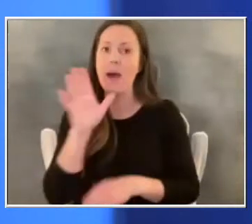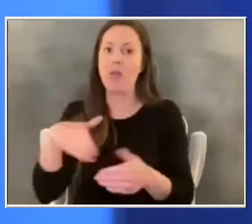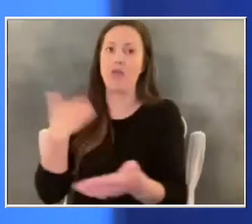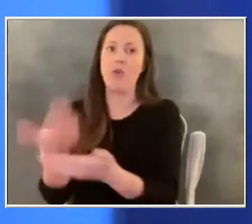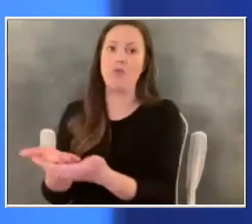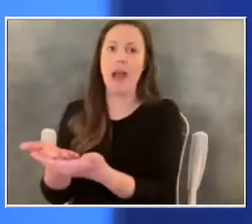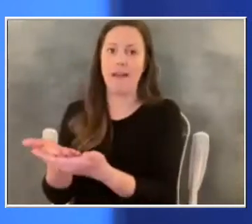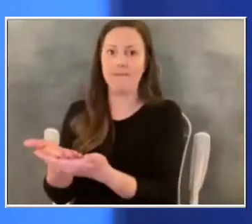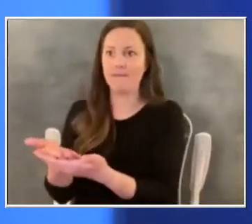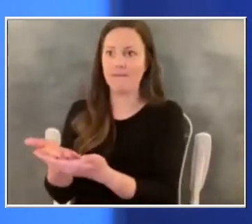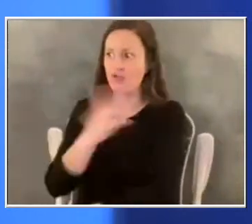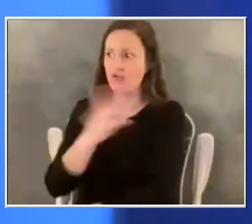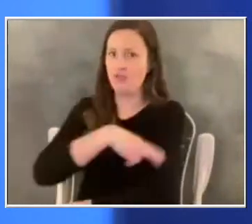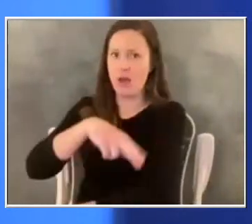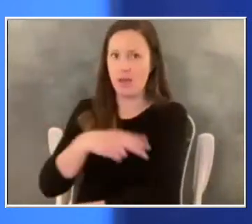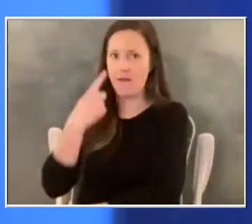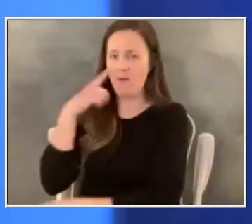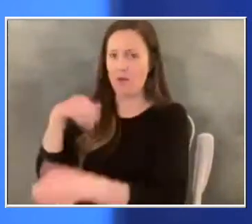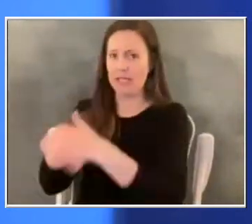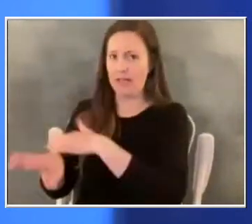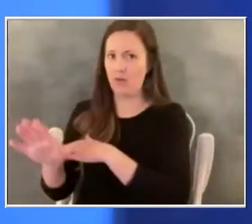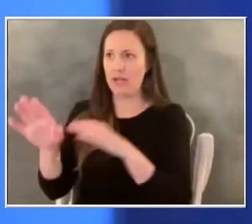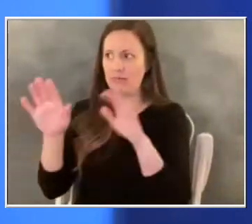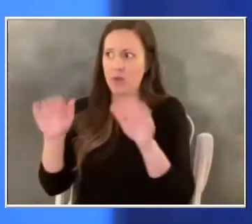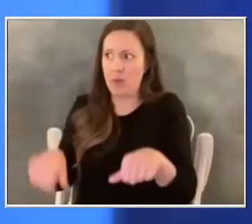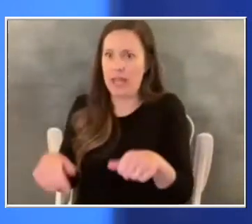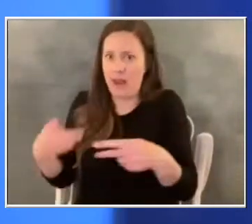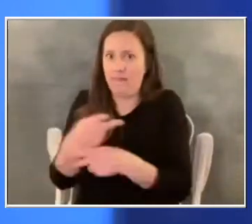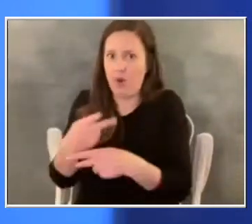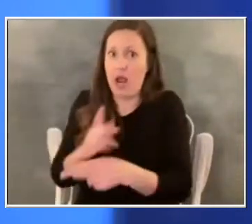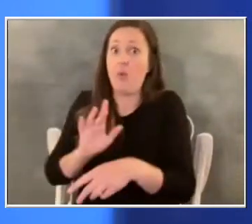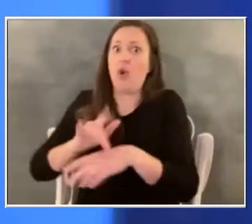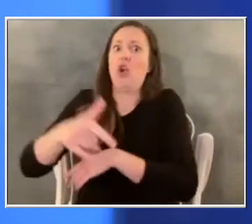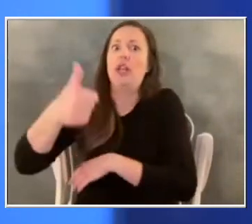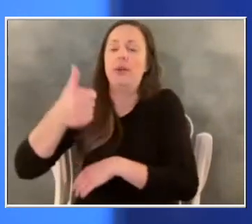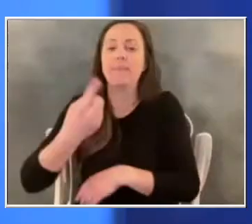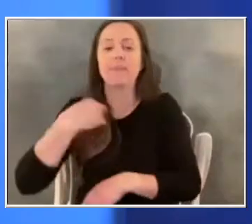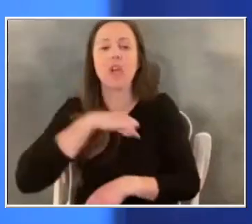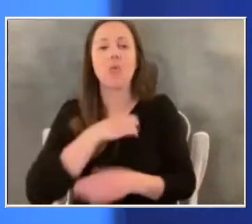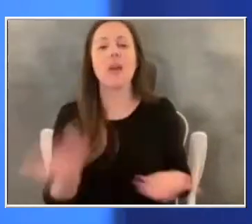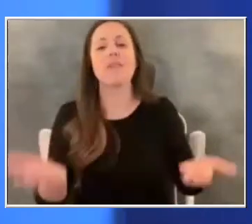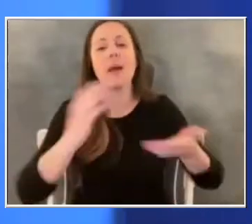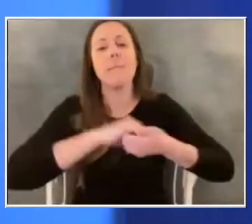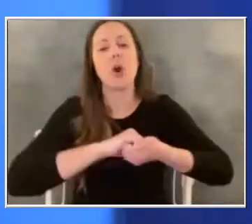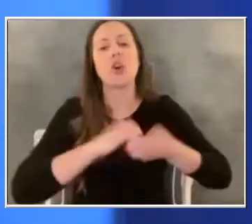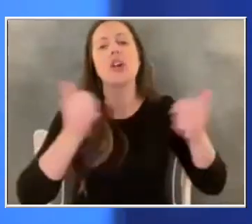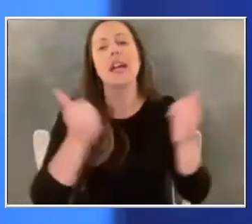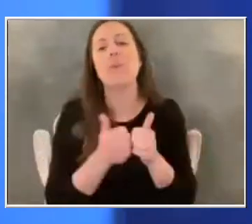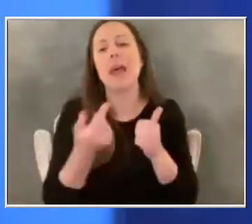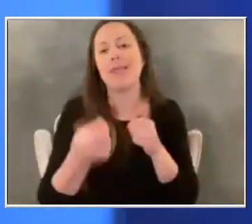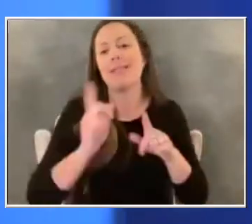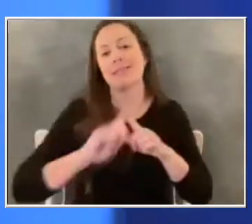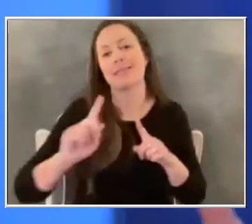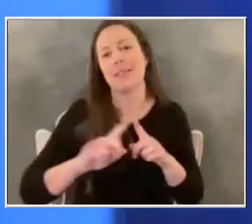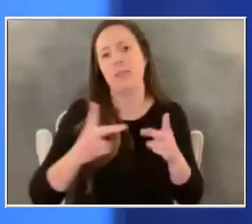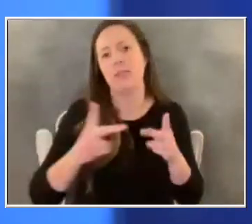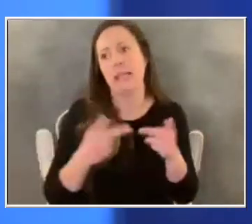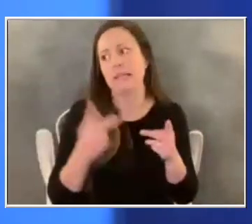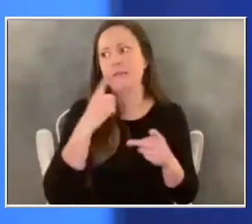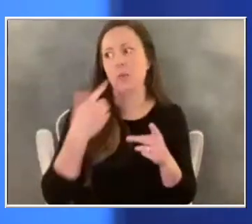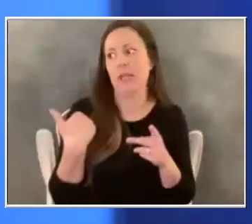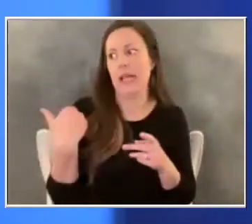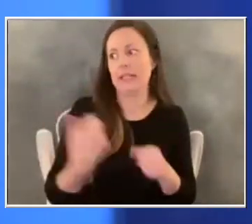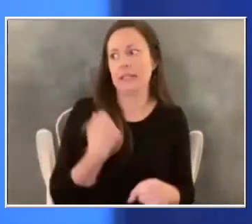things early. And so it's something that we have been partnering with Citizens Medical Center in Colby on for the last year and are excited to be able to